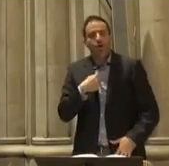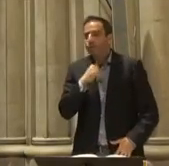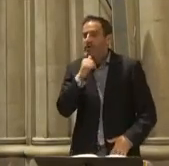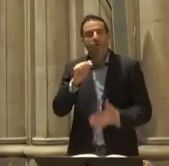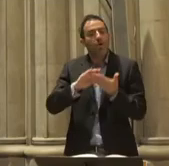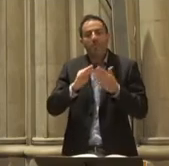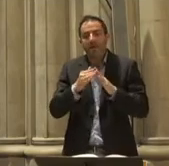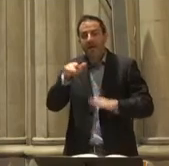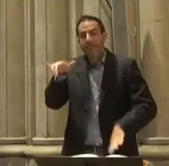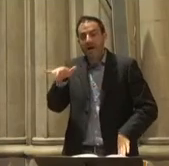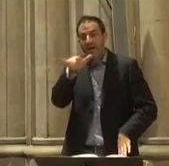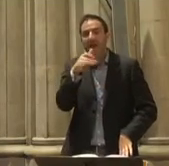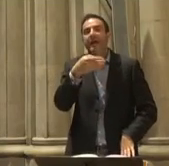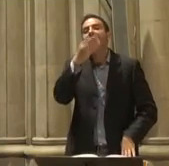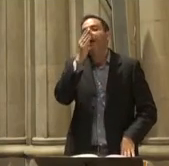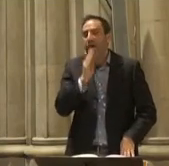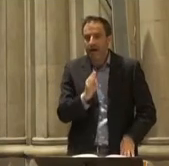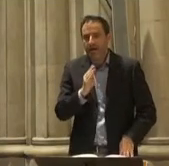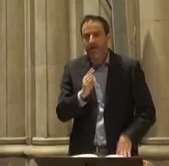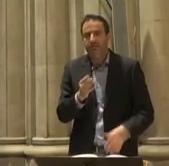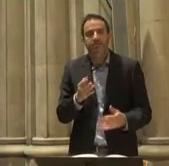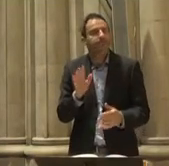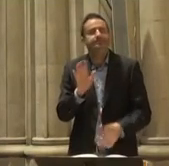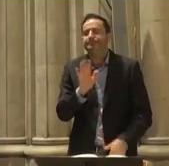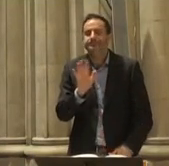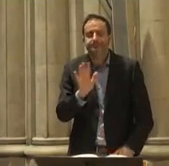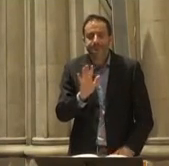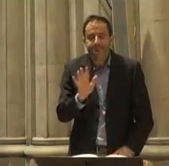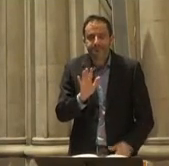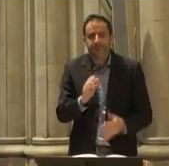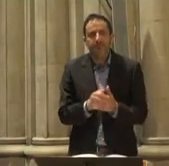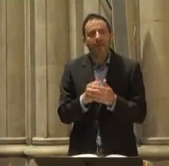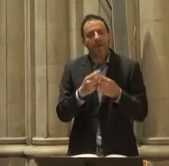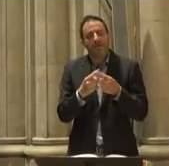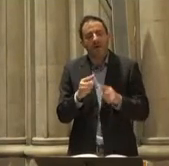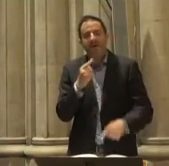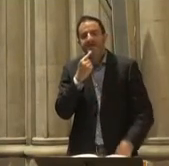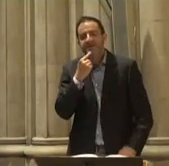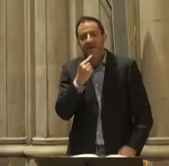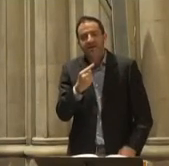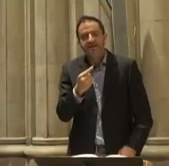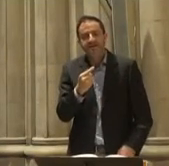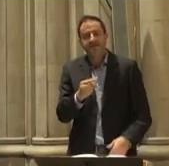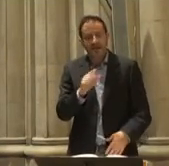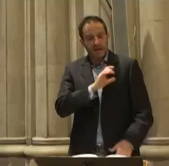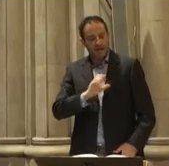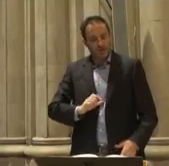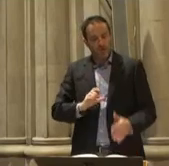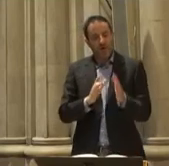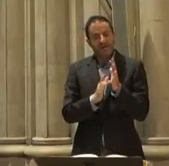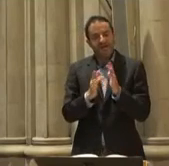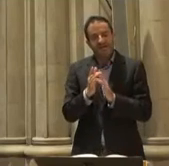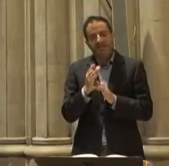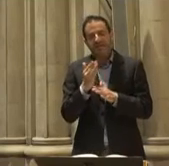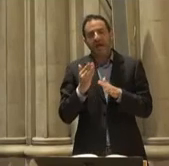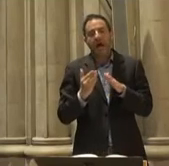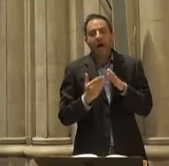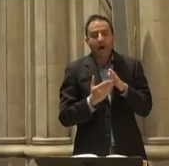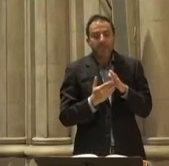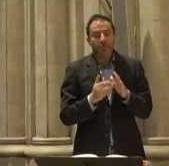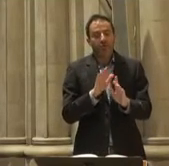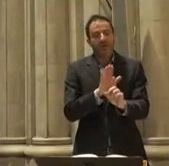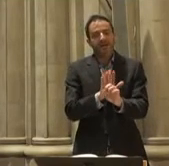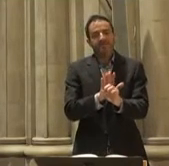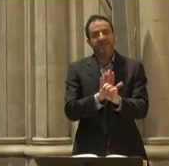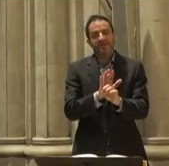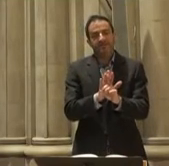like God in God's essence. But instead, it proclaims that as Christ Jesus humbled himself